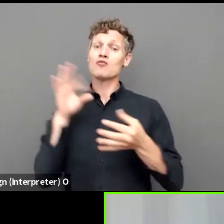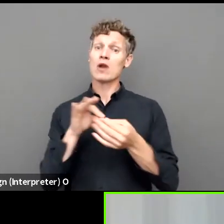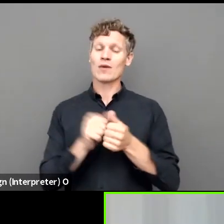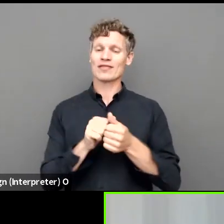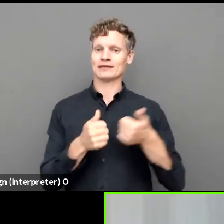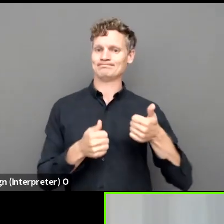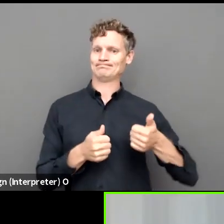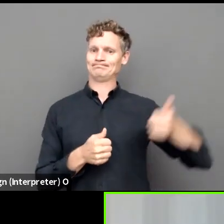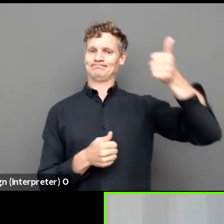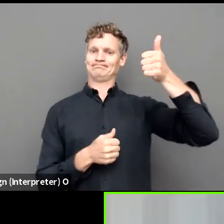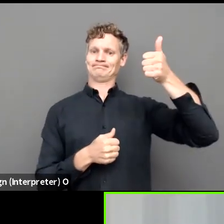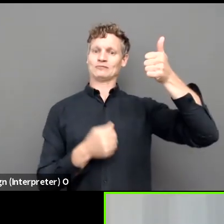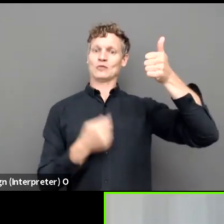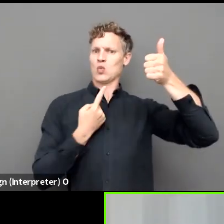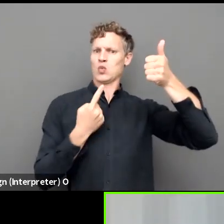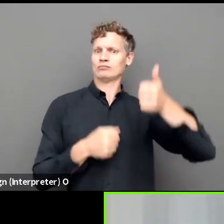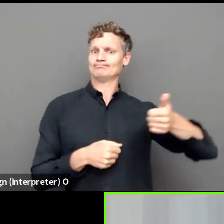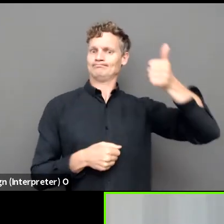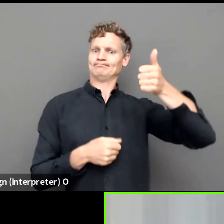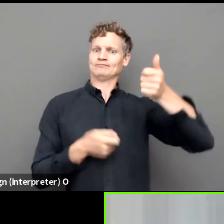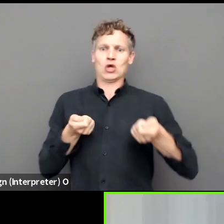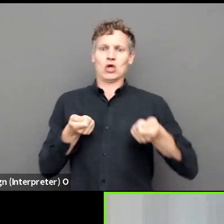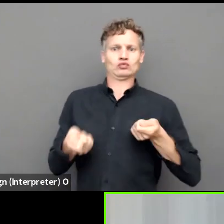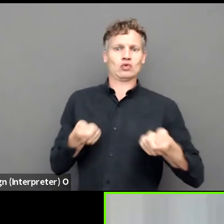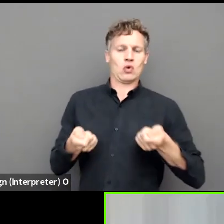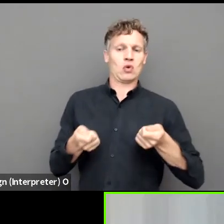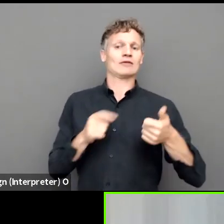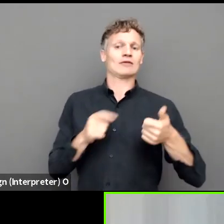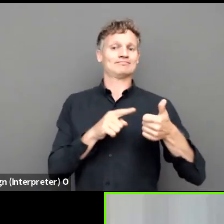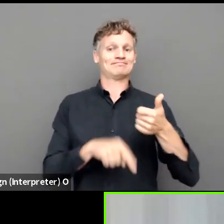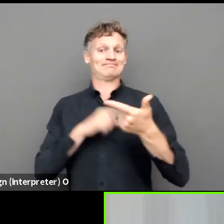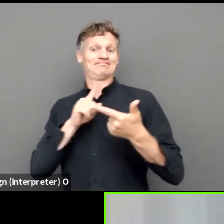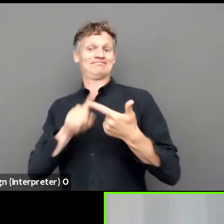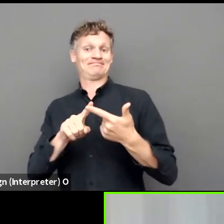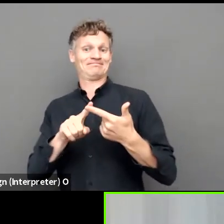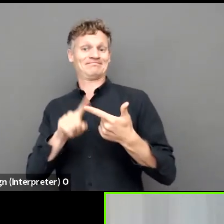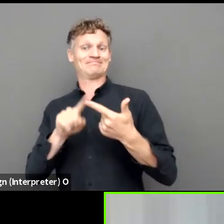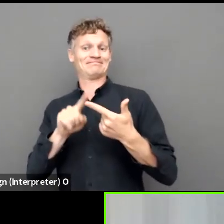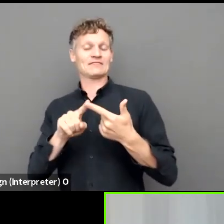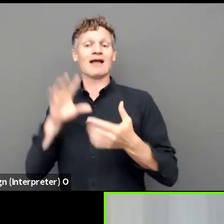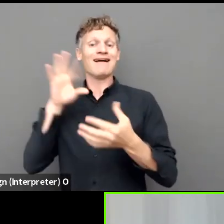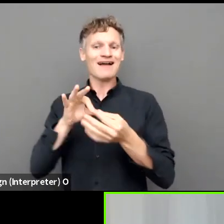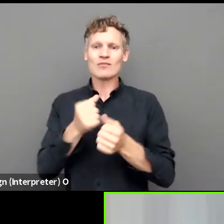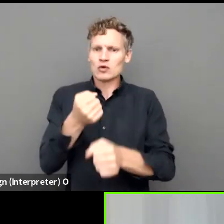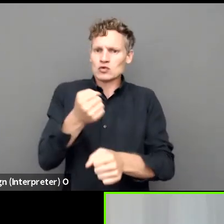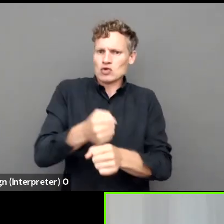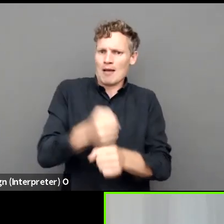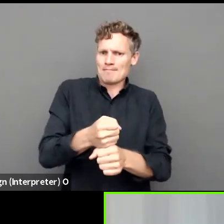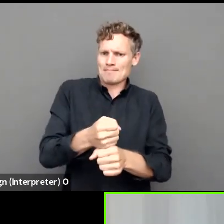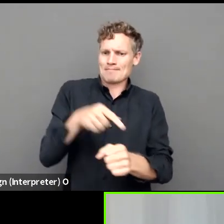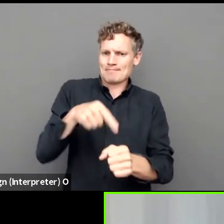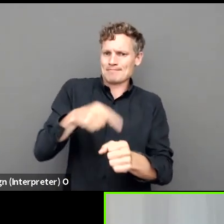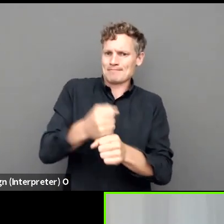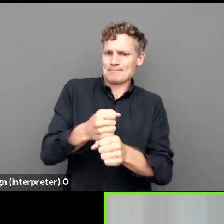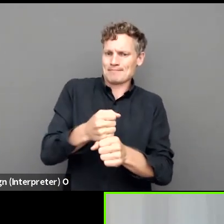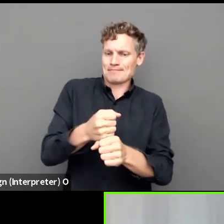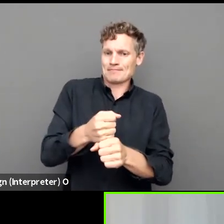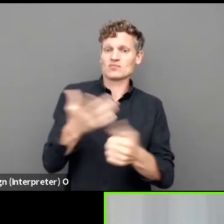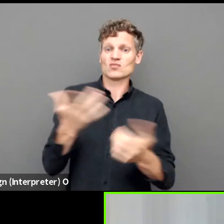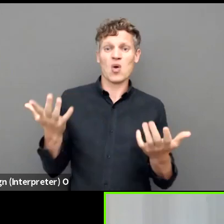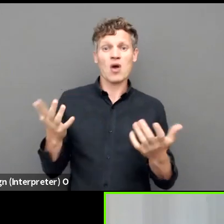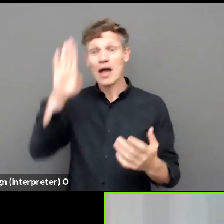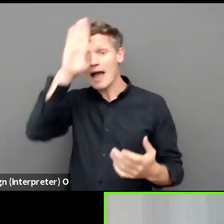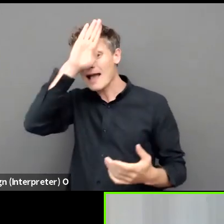one is gender differences in occupations. So in the US, for example, only 25% of tenured professors are